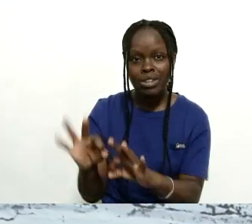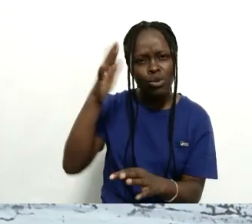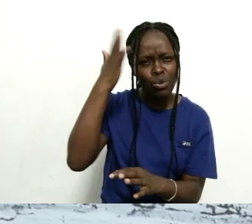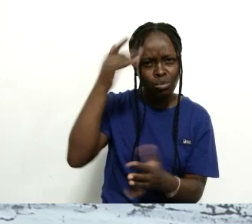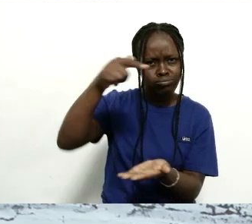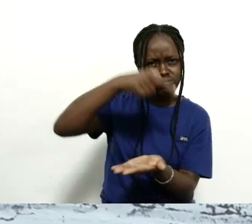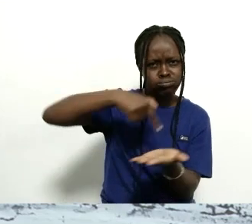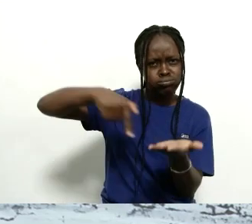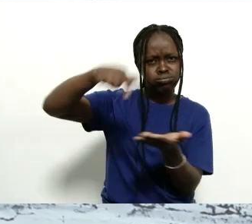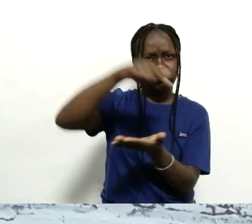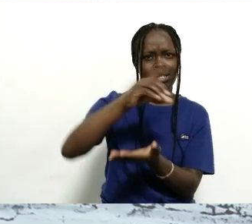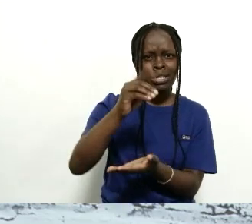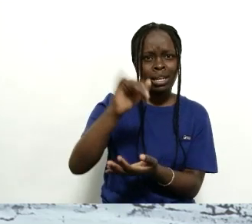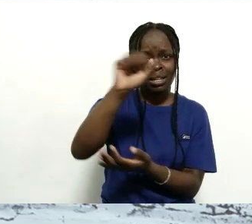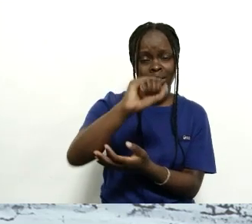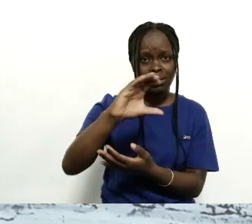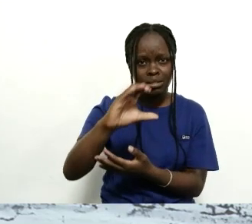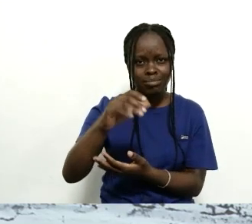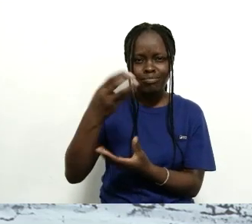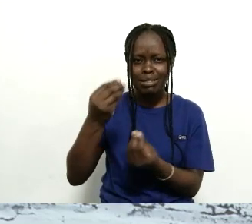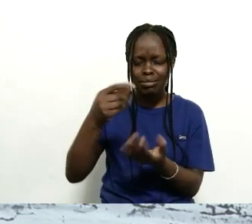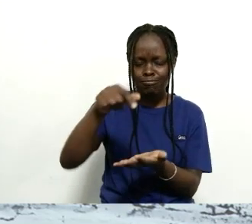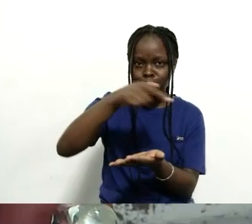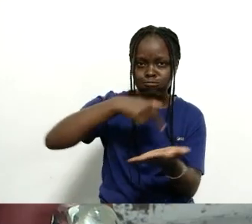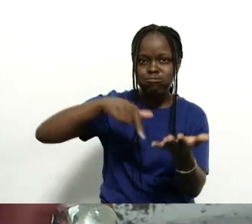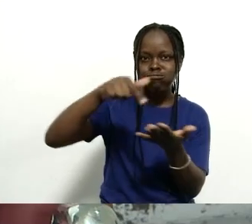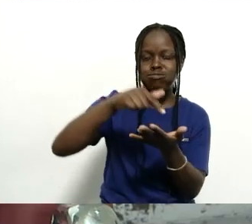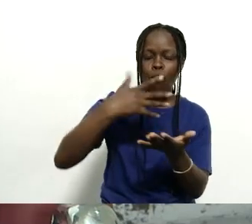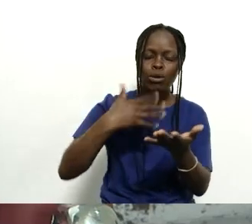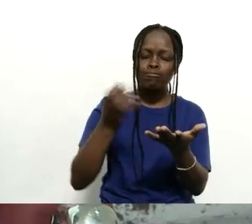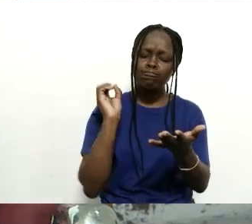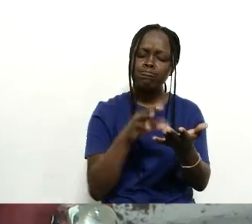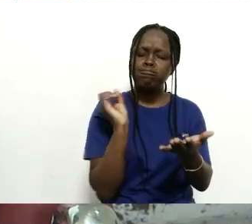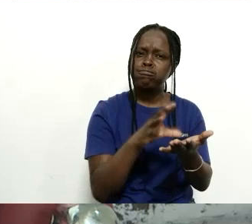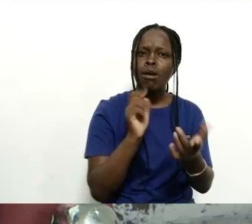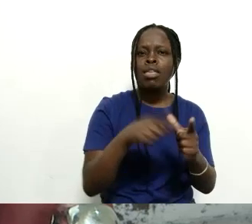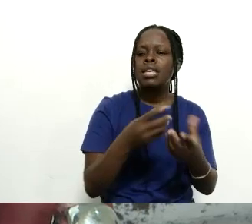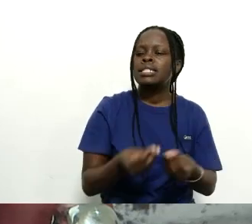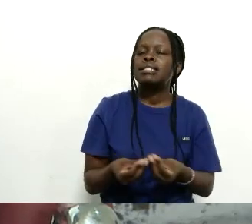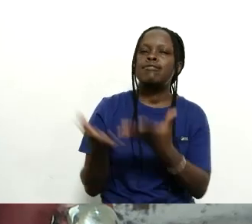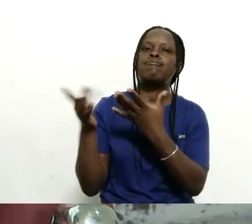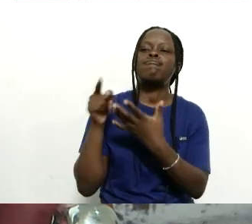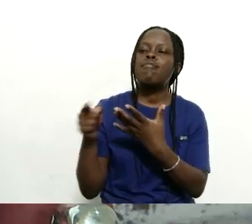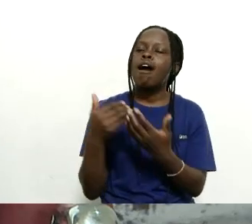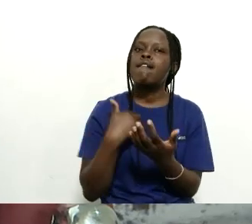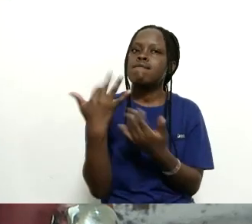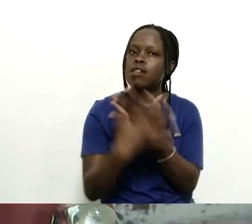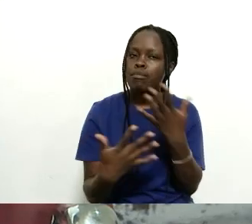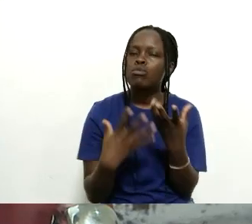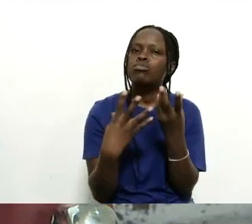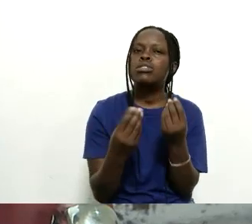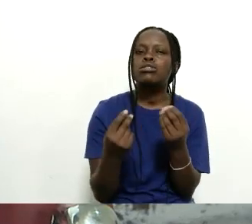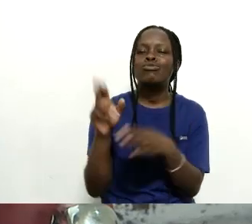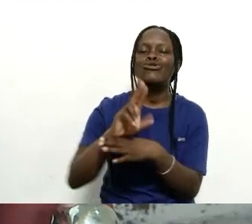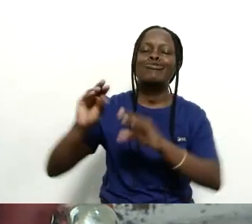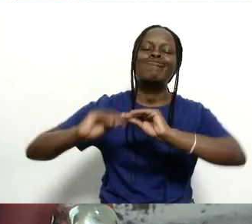know we in the most remote areas, we found, as he said, a lot of schools, even in mad schools, that had the laptop and a projector, but had no